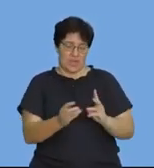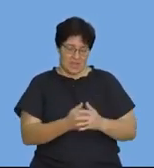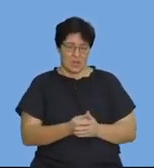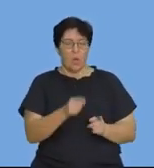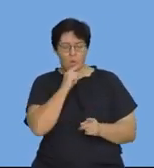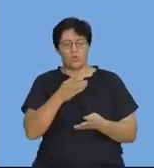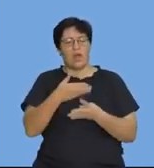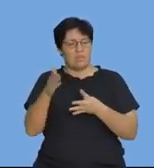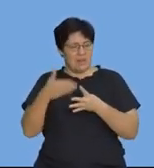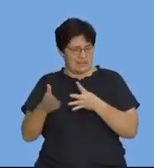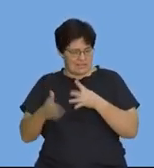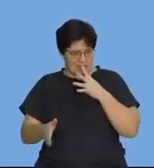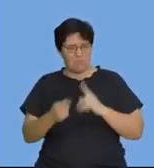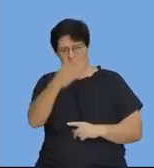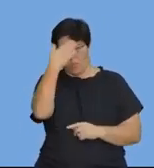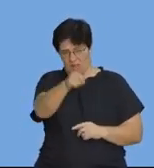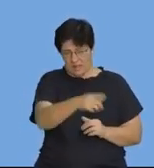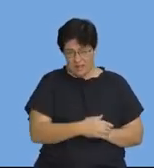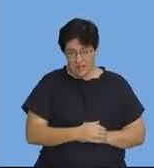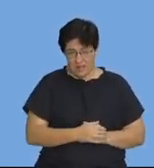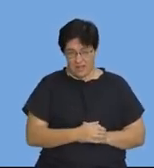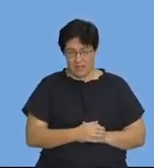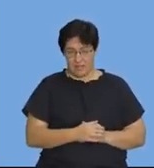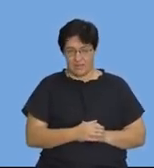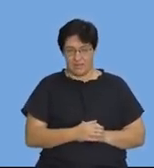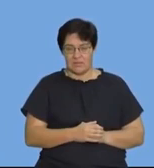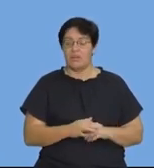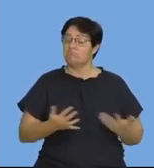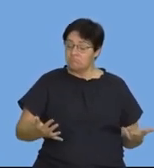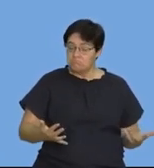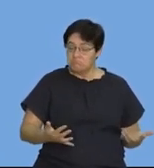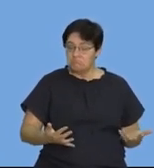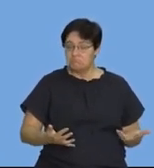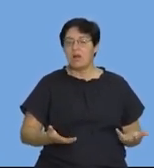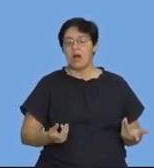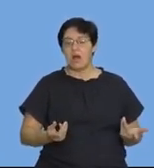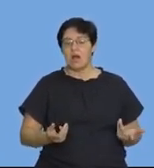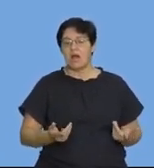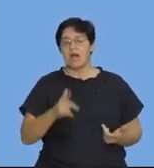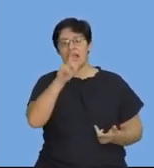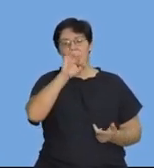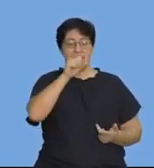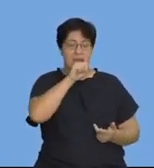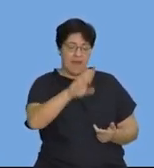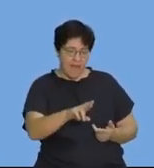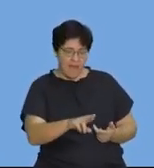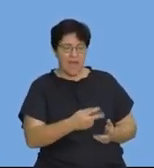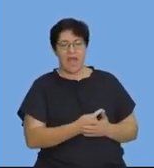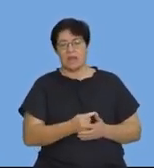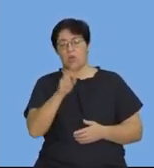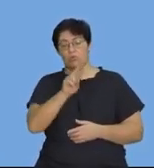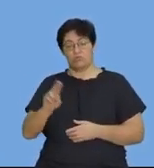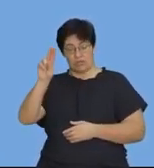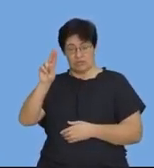elimination method, which I know you know about, but mainly, if you are having a linear equation and a quadratic